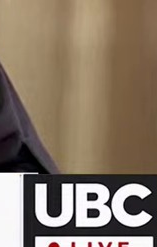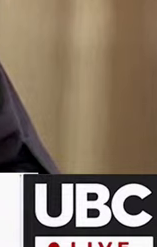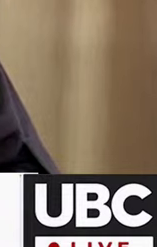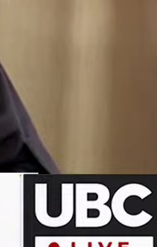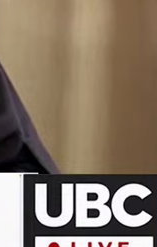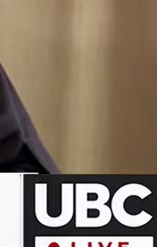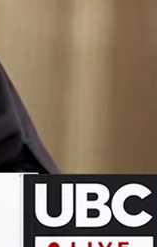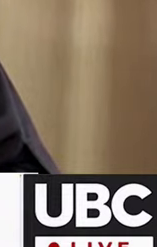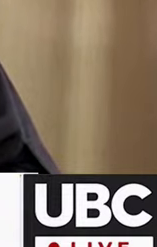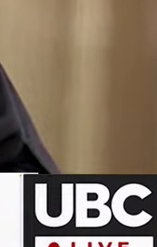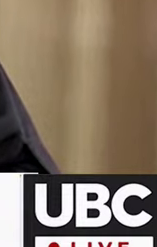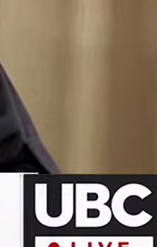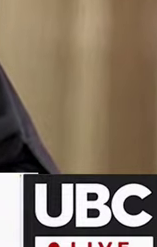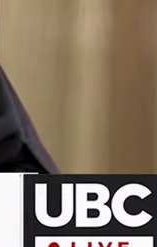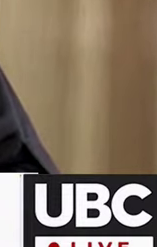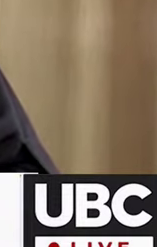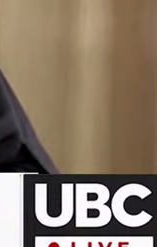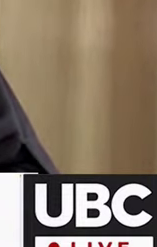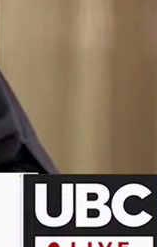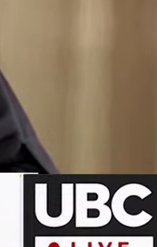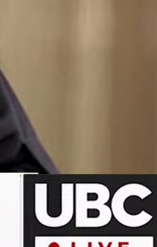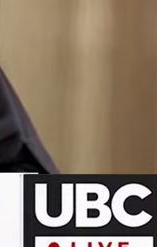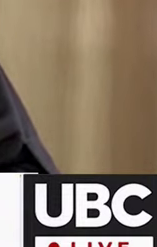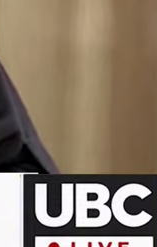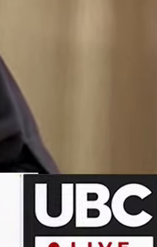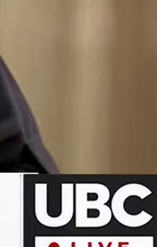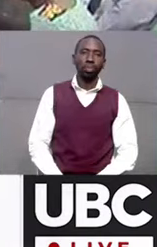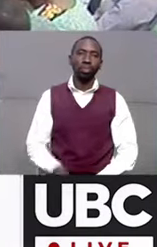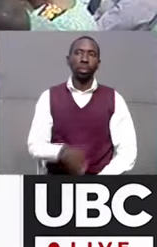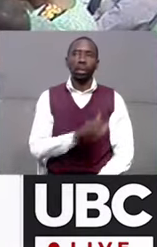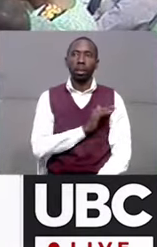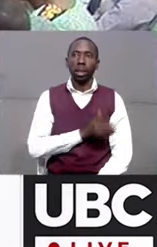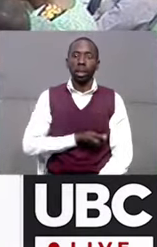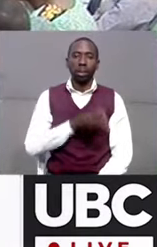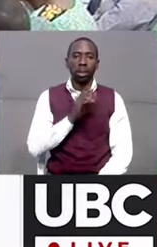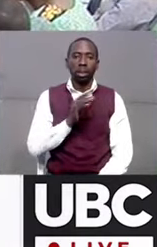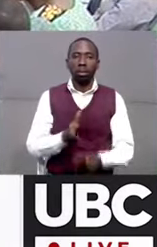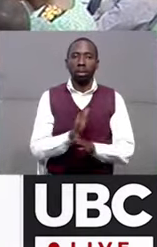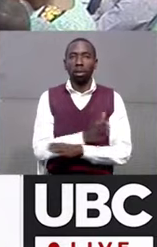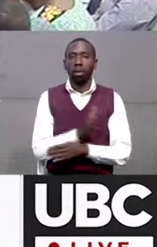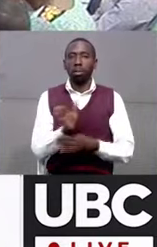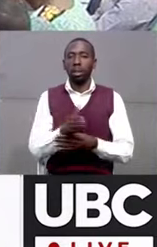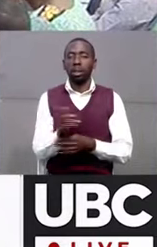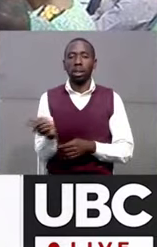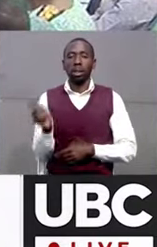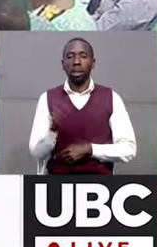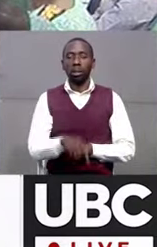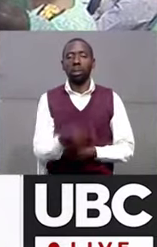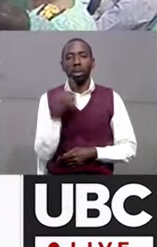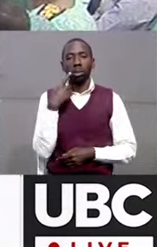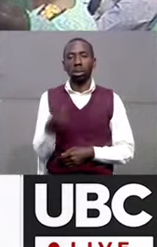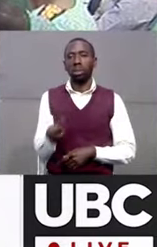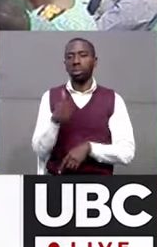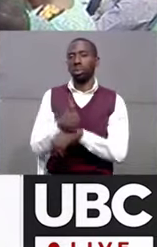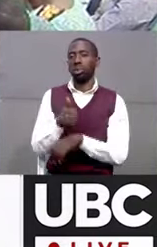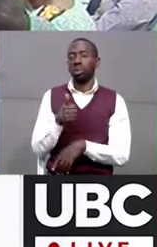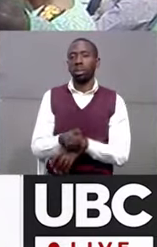Additional? Yes. Madam Speaker, just before the minister comes. Now I see the whole of Soroti standing up.